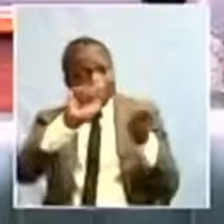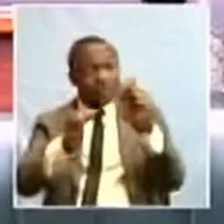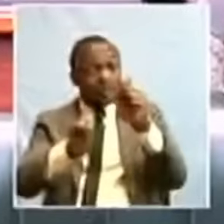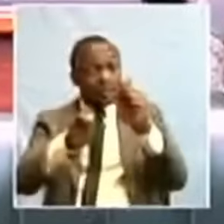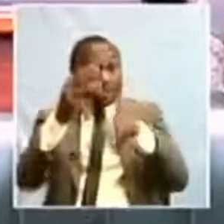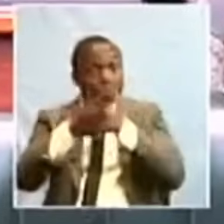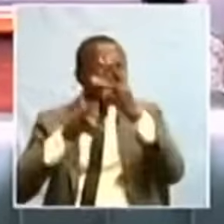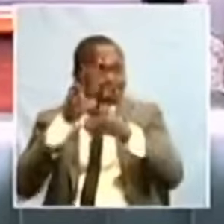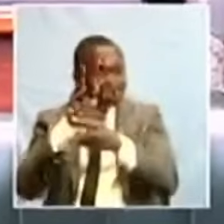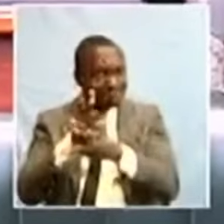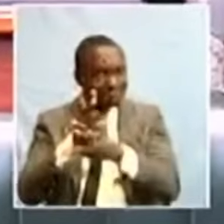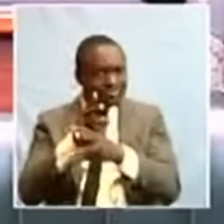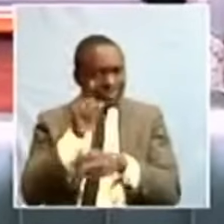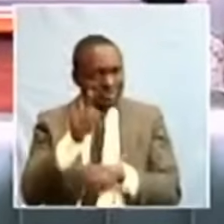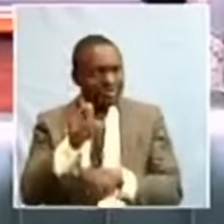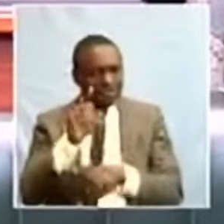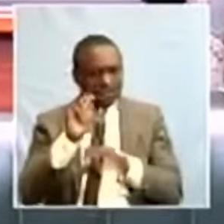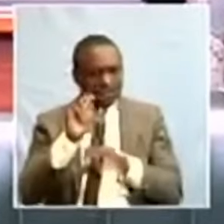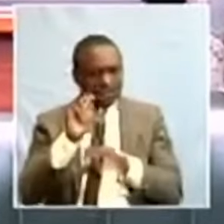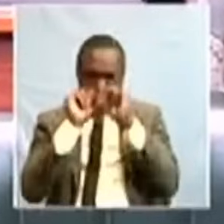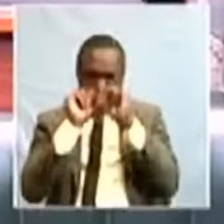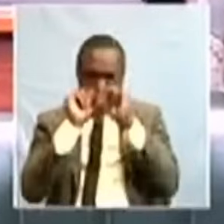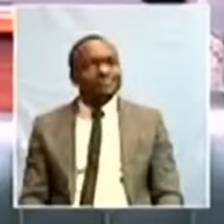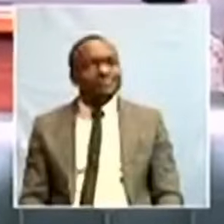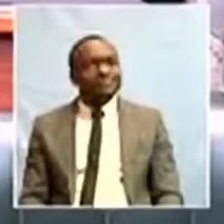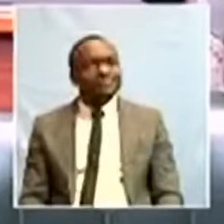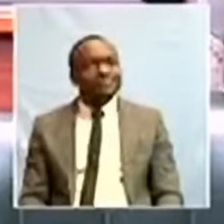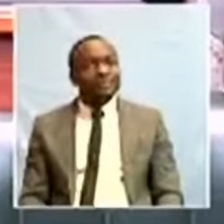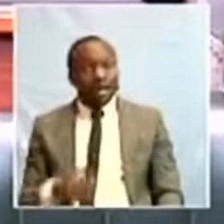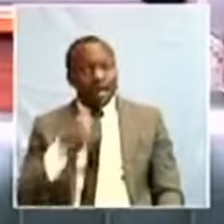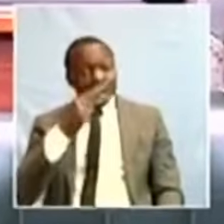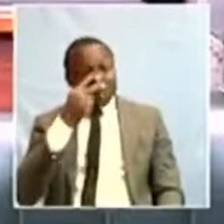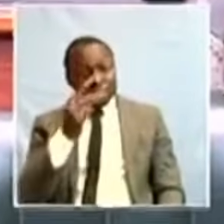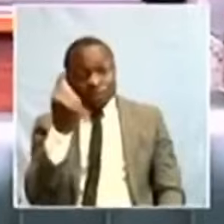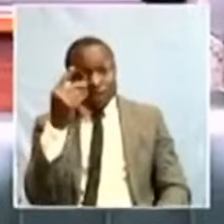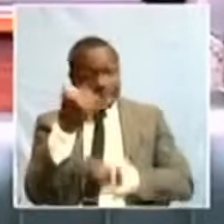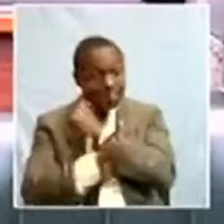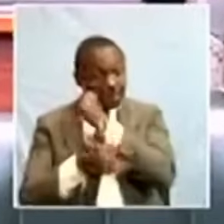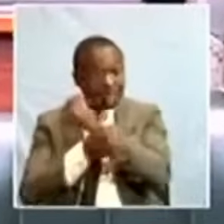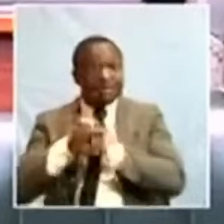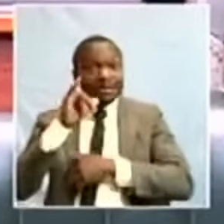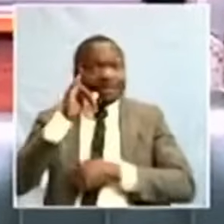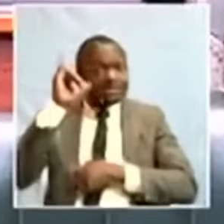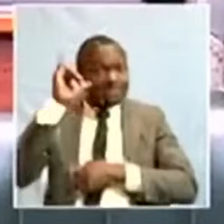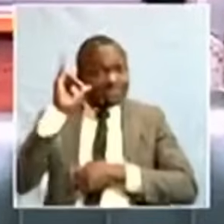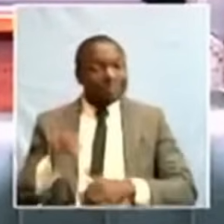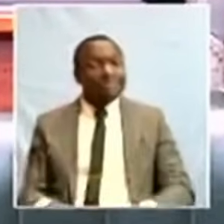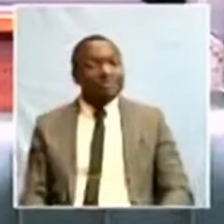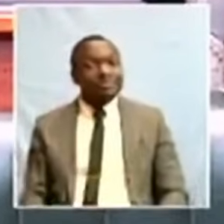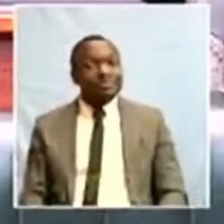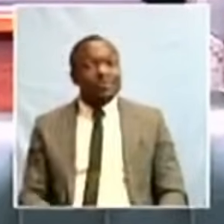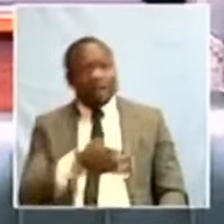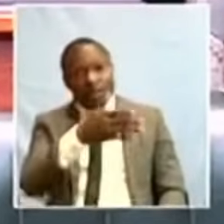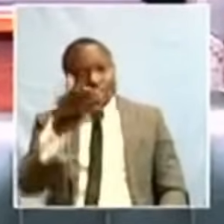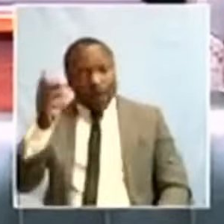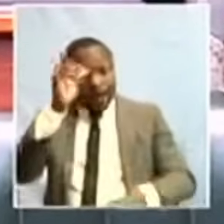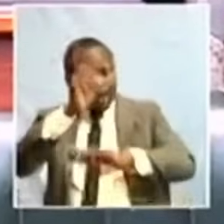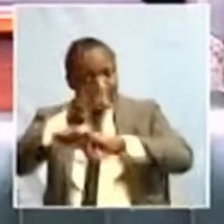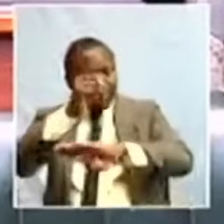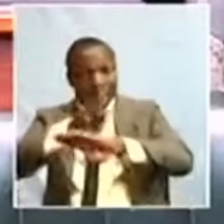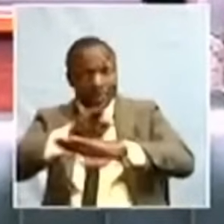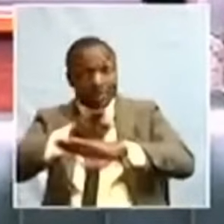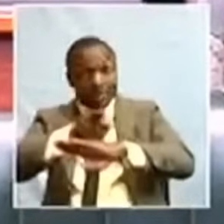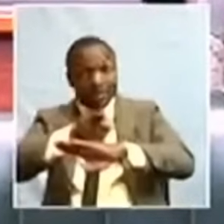globally, you will be surprised. I saw in one country yesterday, there was a warning of a